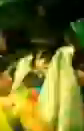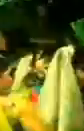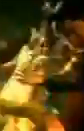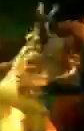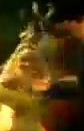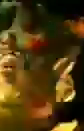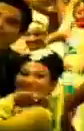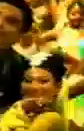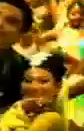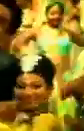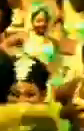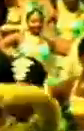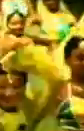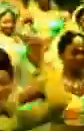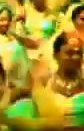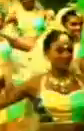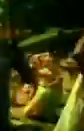smile.